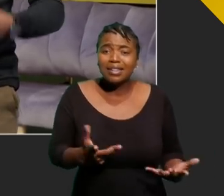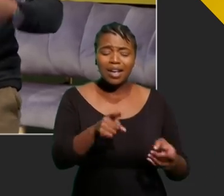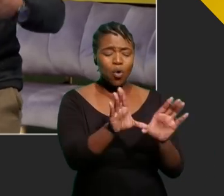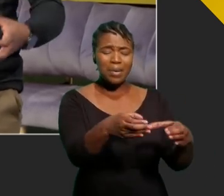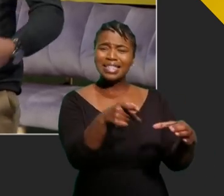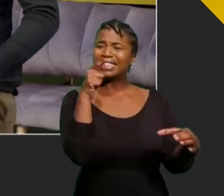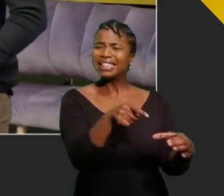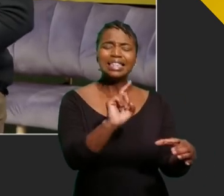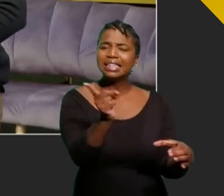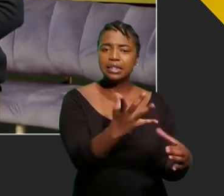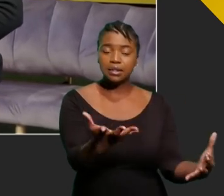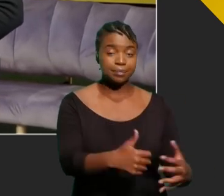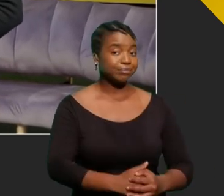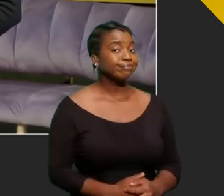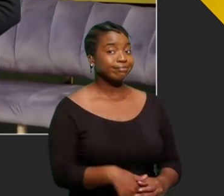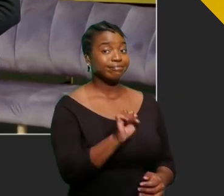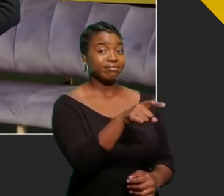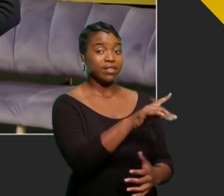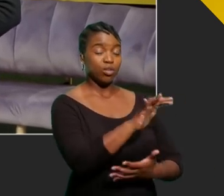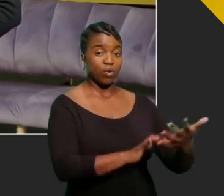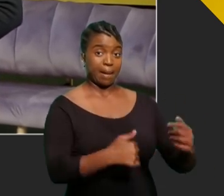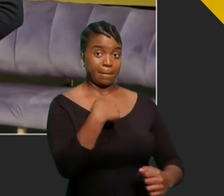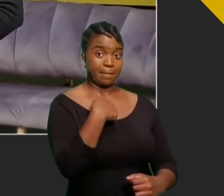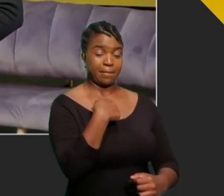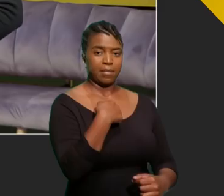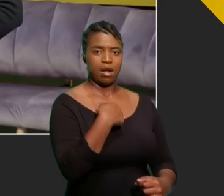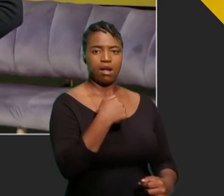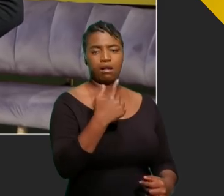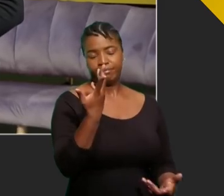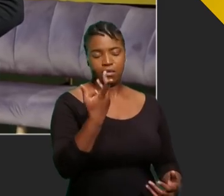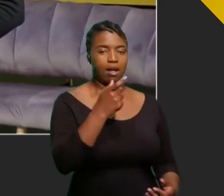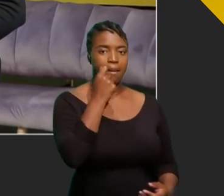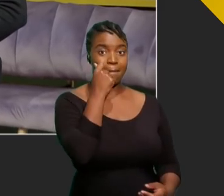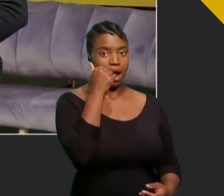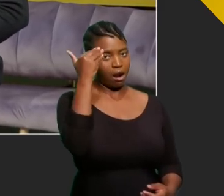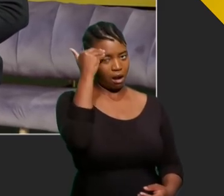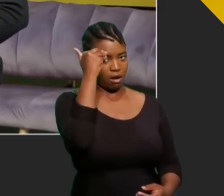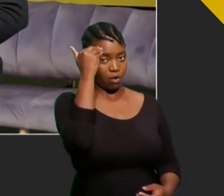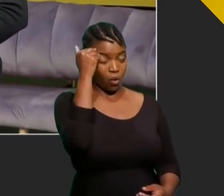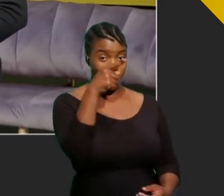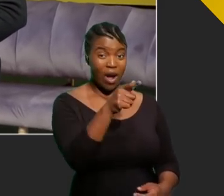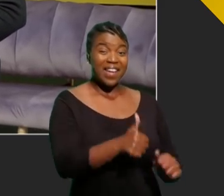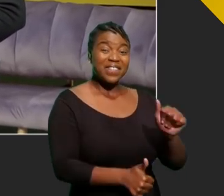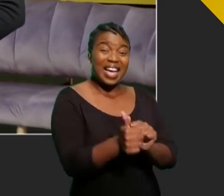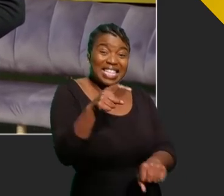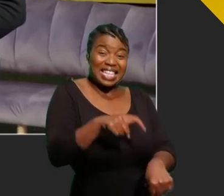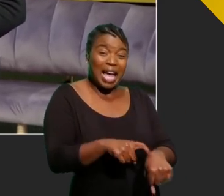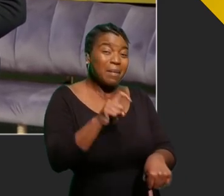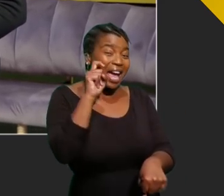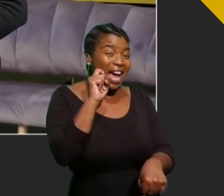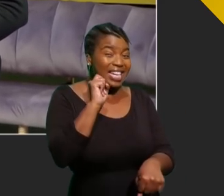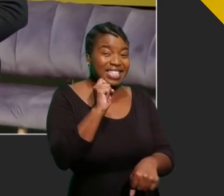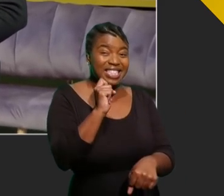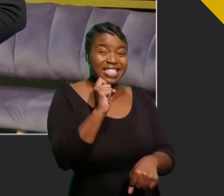commission? Yini ezama ukuyenza? And it's funny that you tell that story because I've got a young boy or a young man that I know who for the first time at age